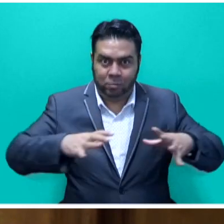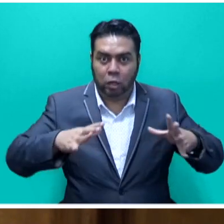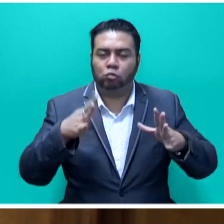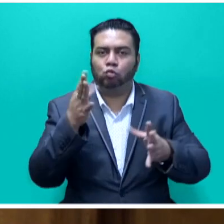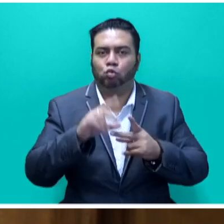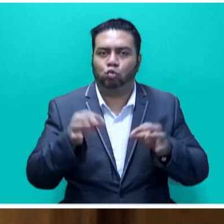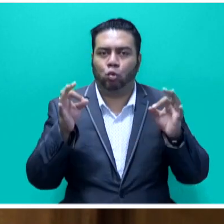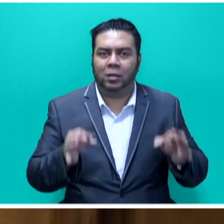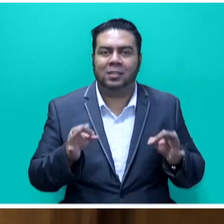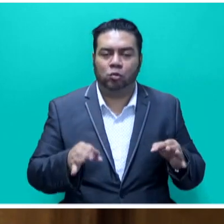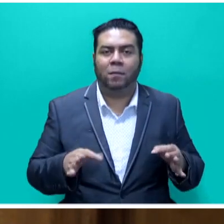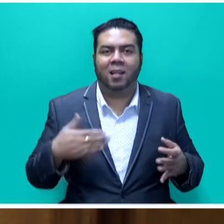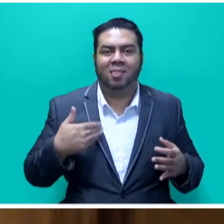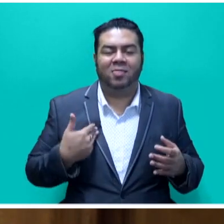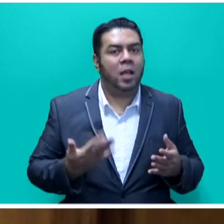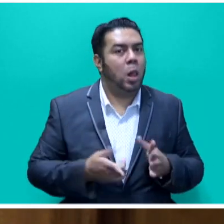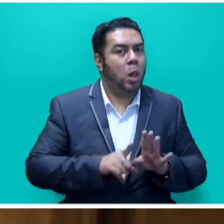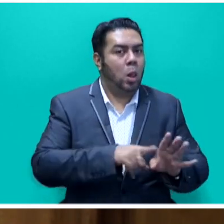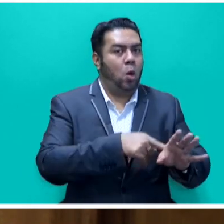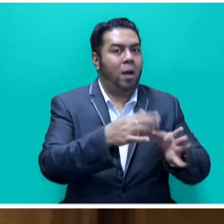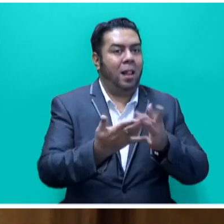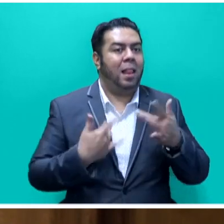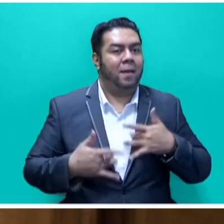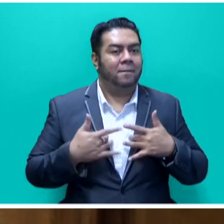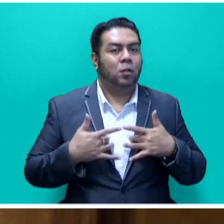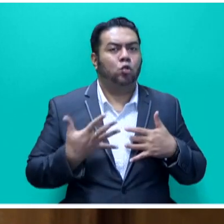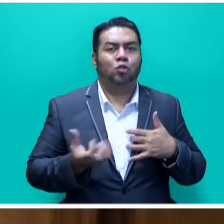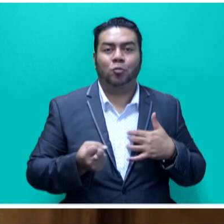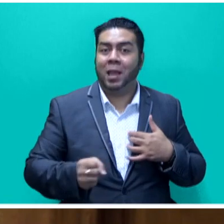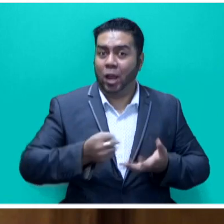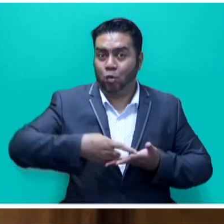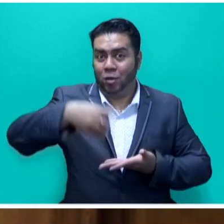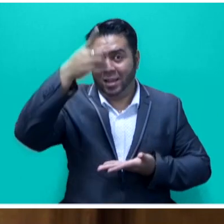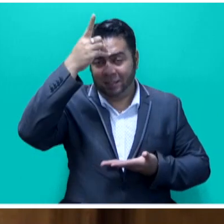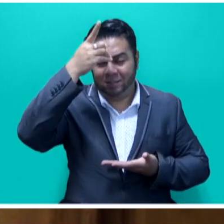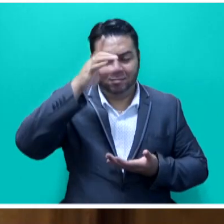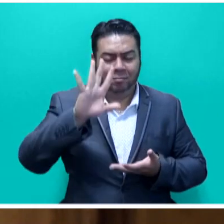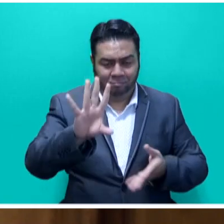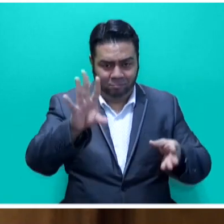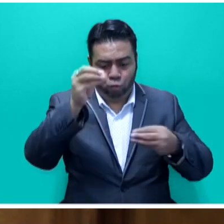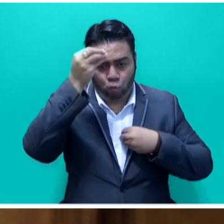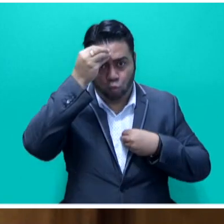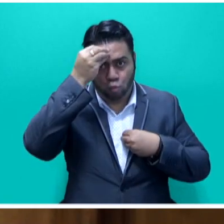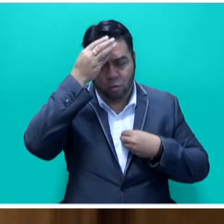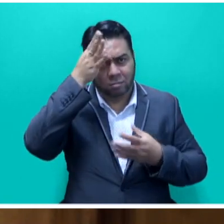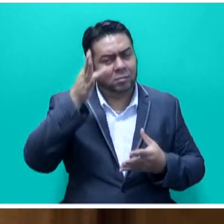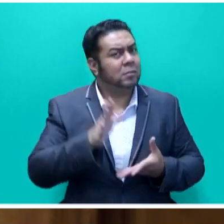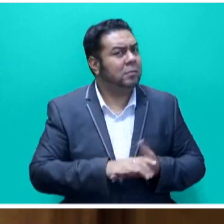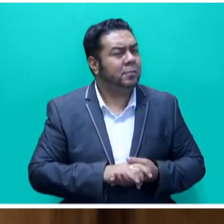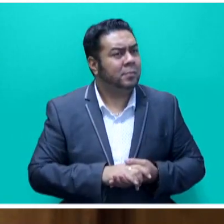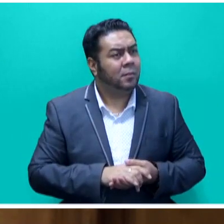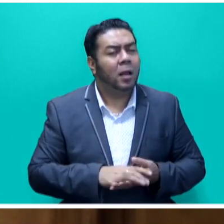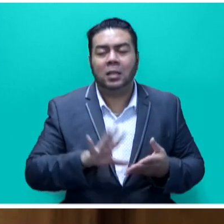lead a healthy, long life, to be educated, and to enjoy a decent standard of living. It is also about ensuring that these choices